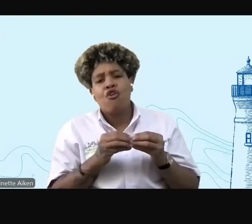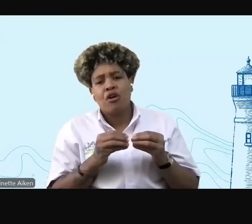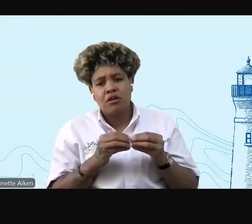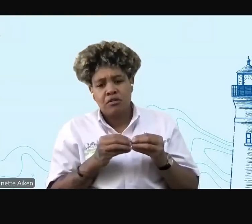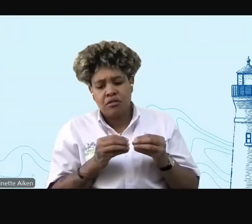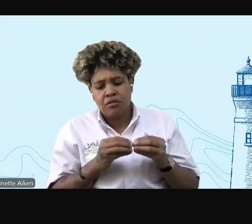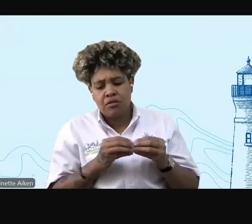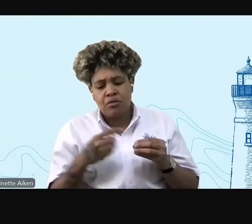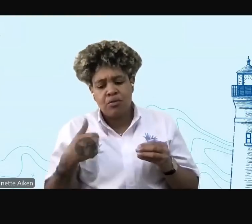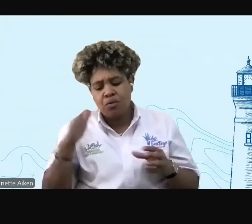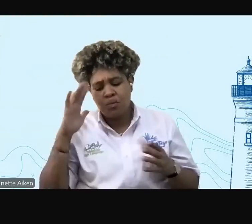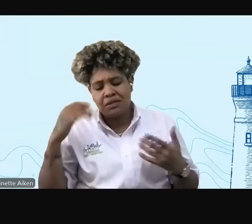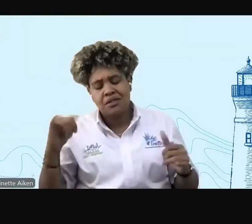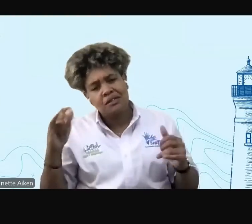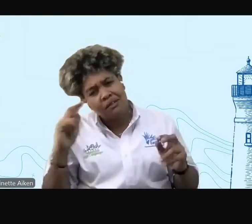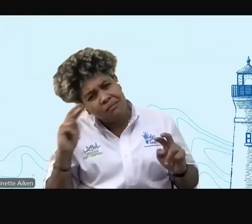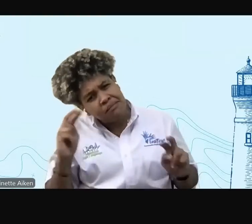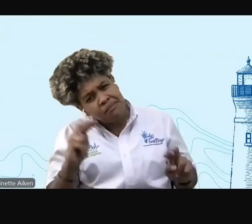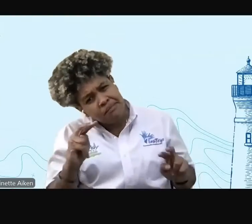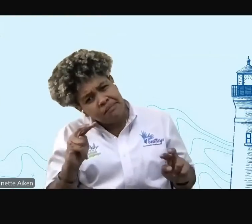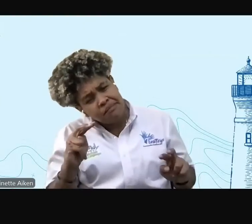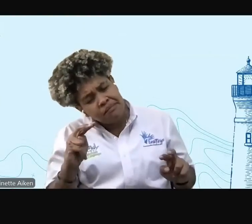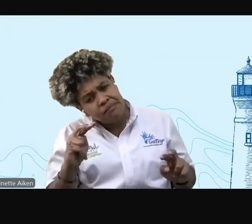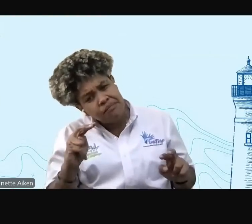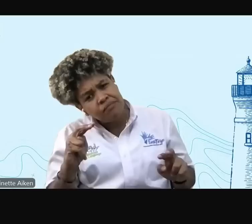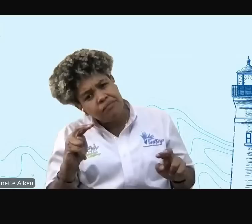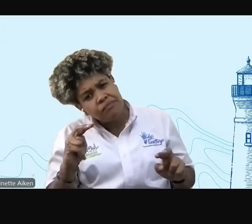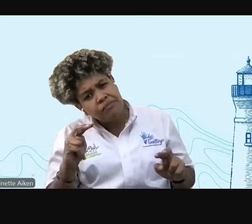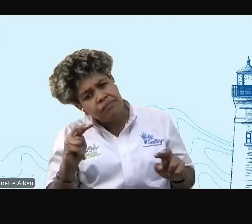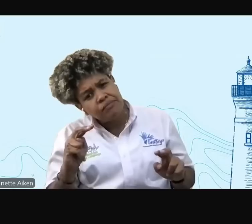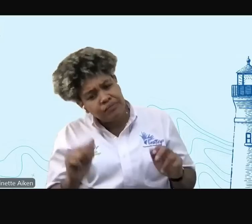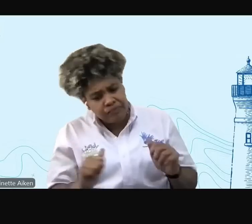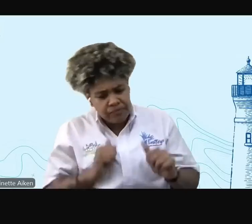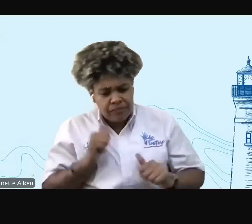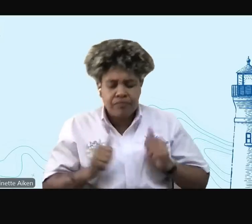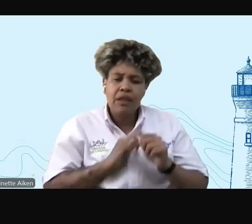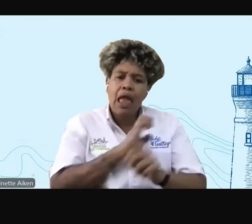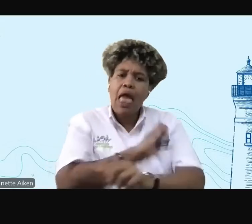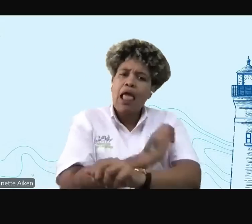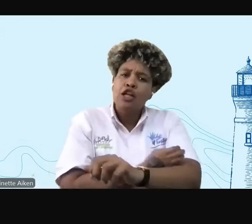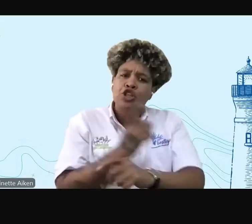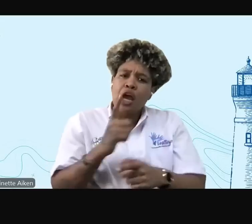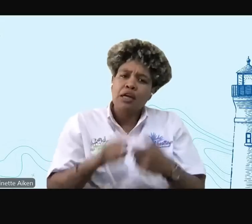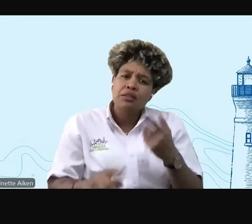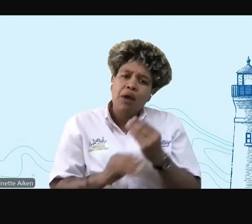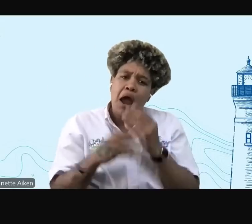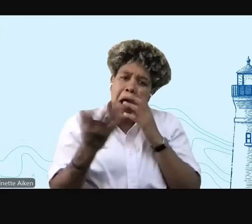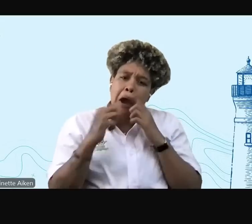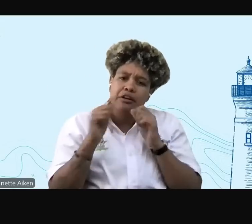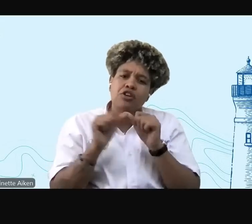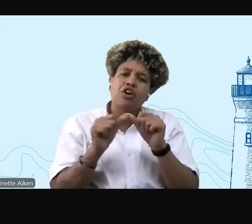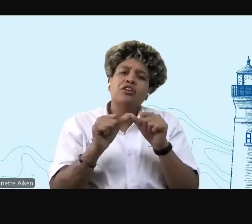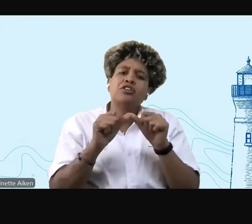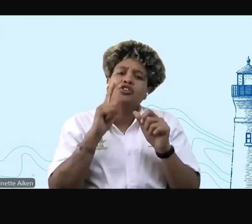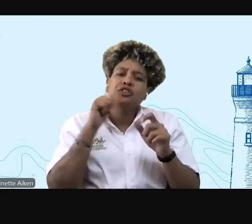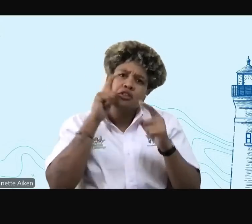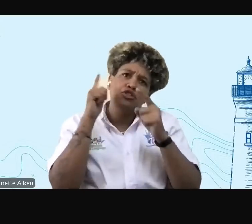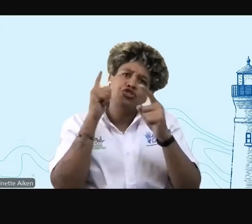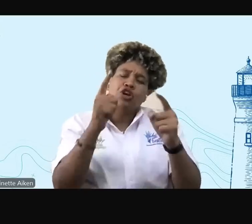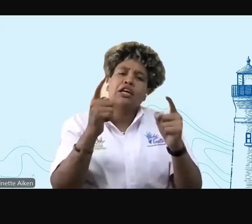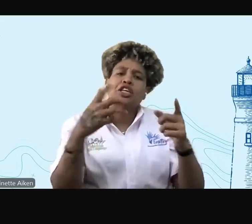But we'll continue to be energized and continue on this trajectory